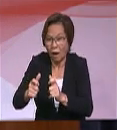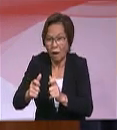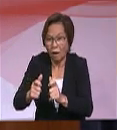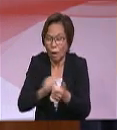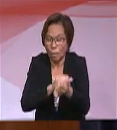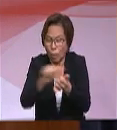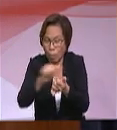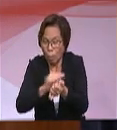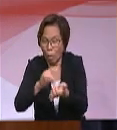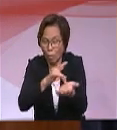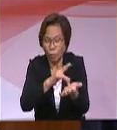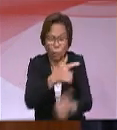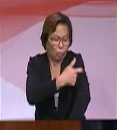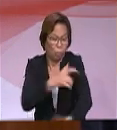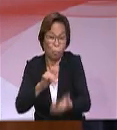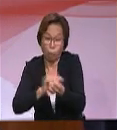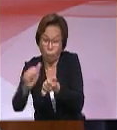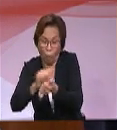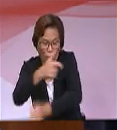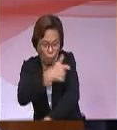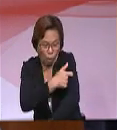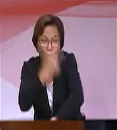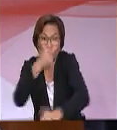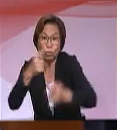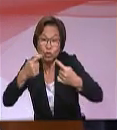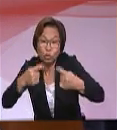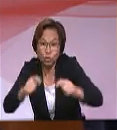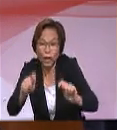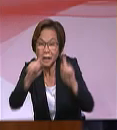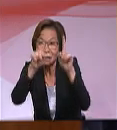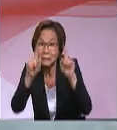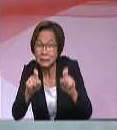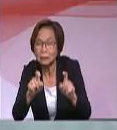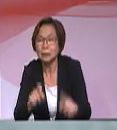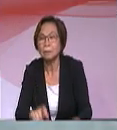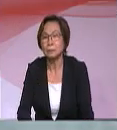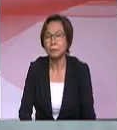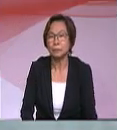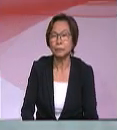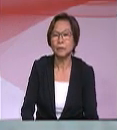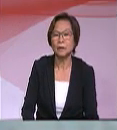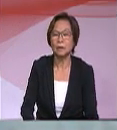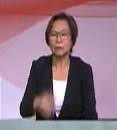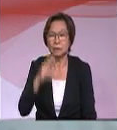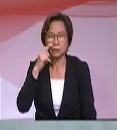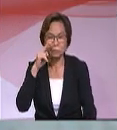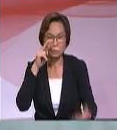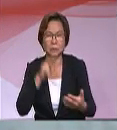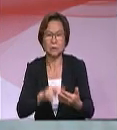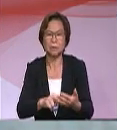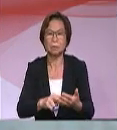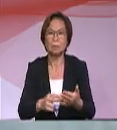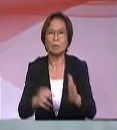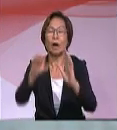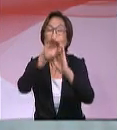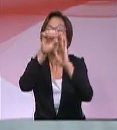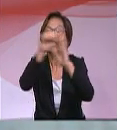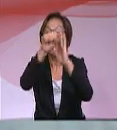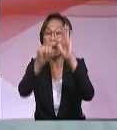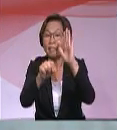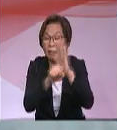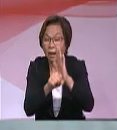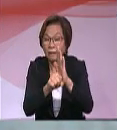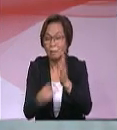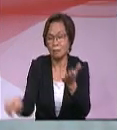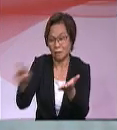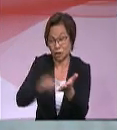of vaccines still in trials? That's all. Thank you very much. So when you look into our conditional registration, there